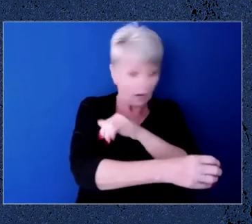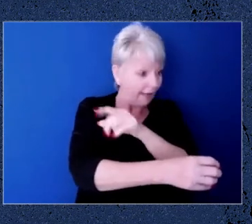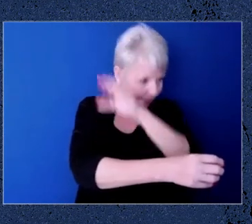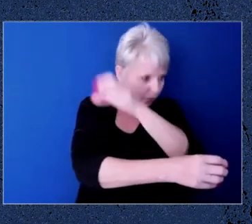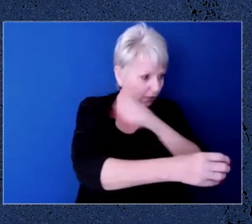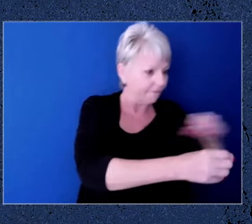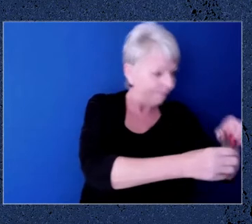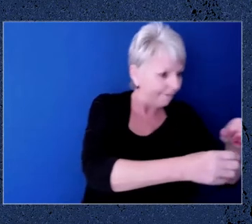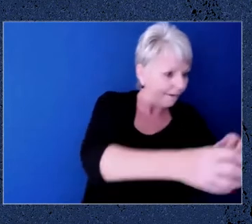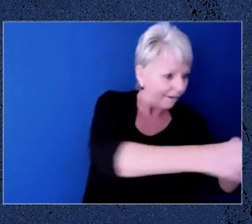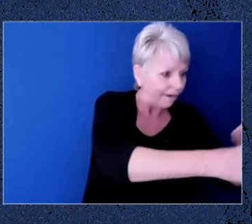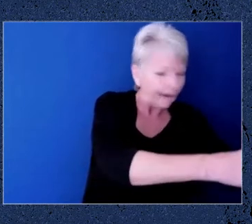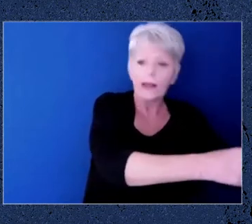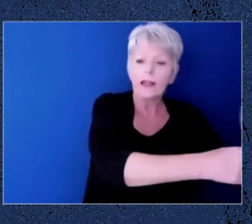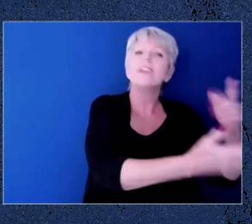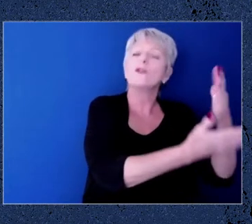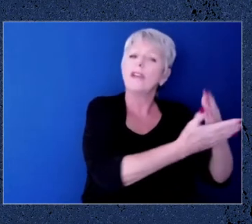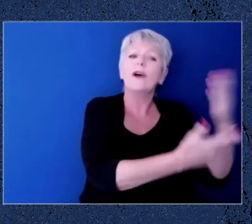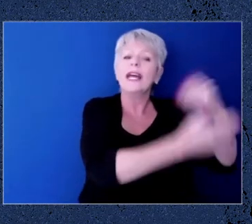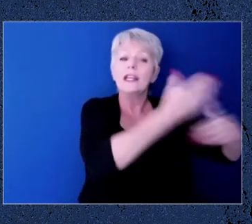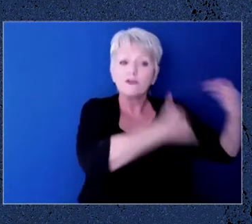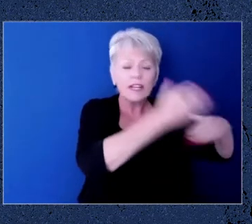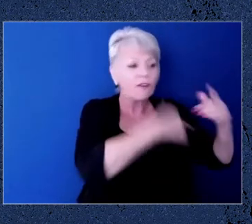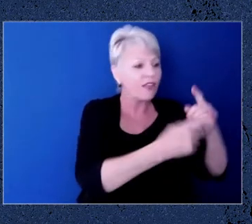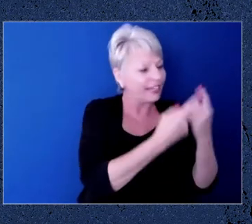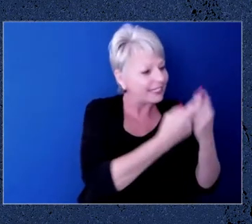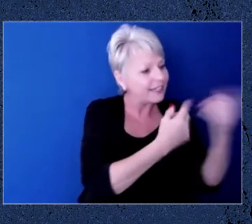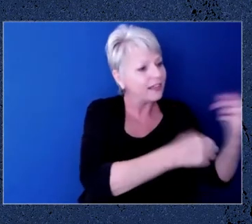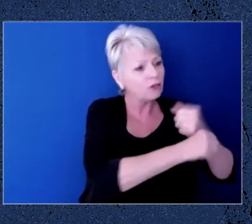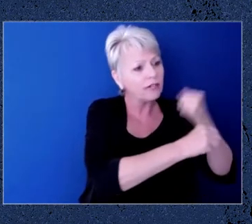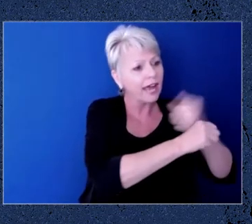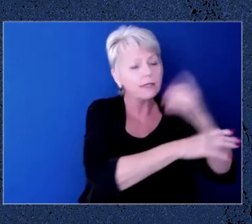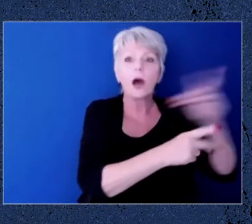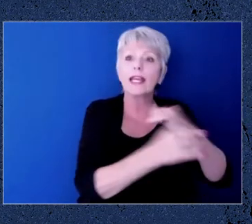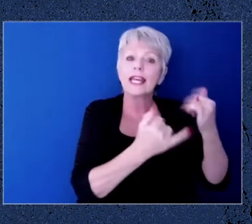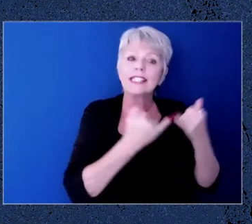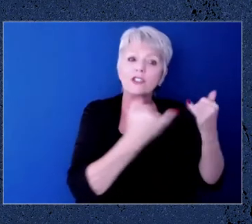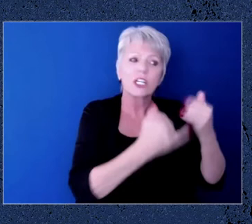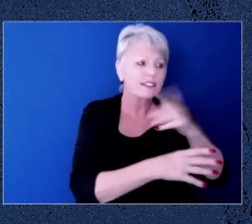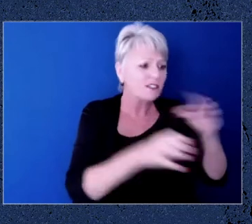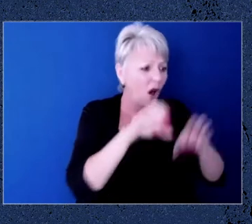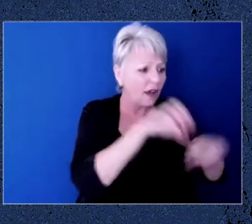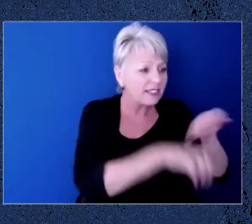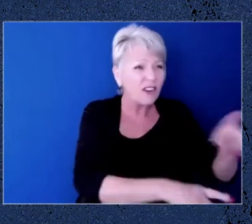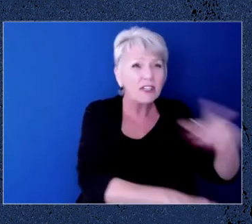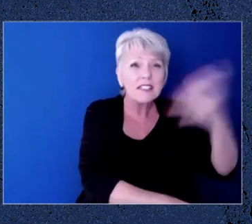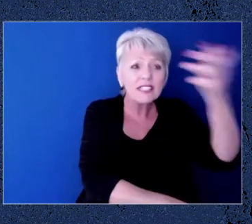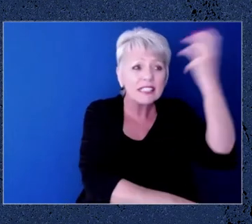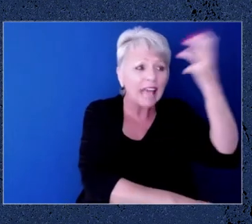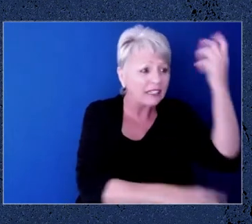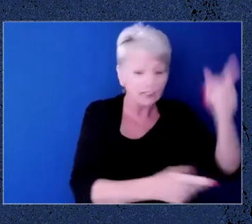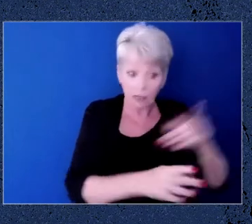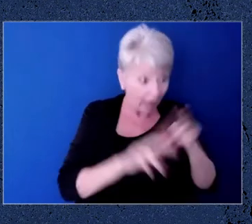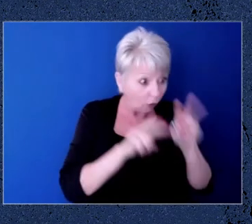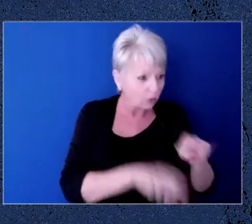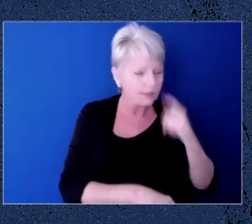that there's this real history of things that are created by Indigenous sciences tend to be very sophisticated, look really simple. I mean, it